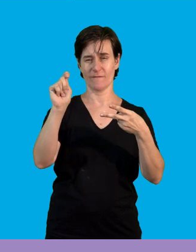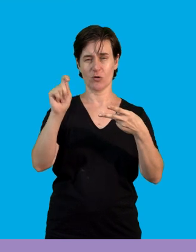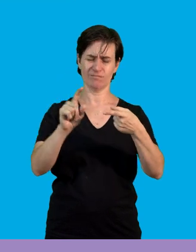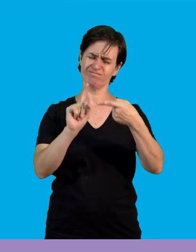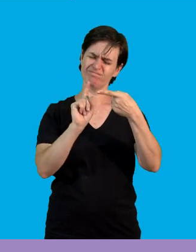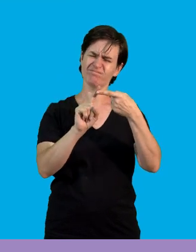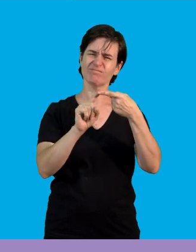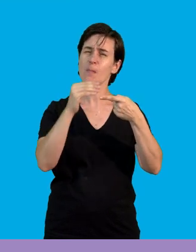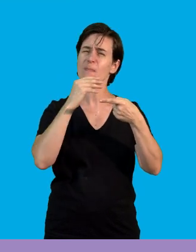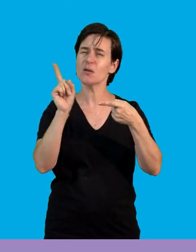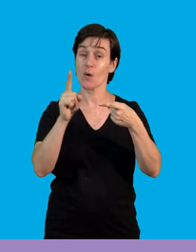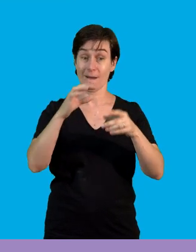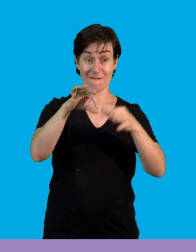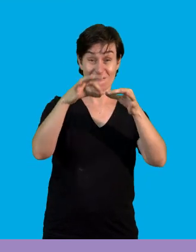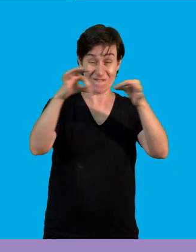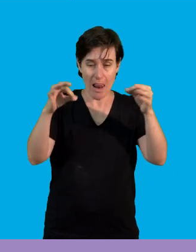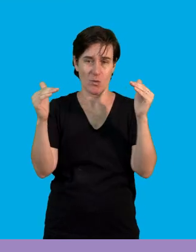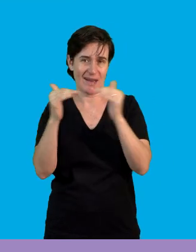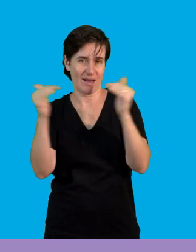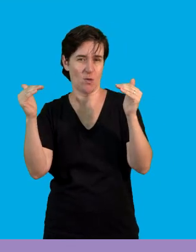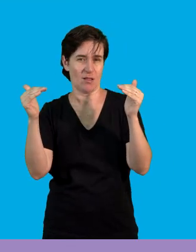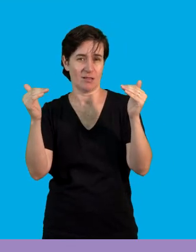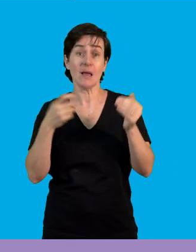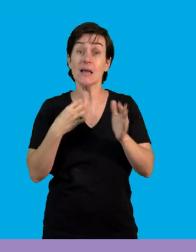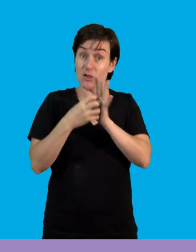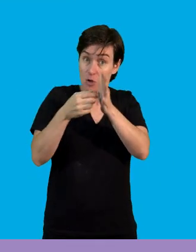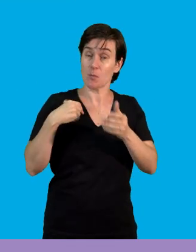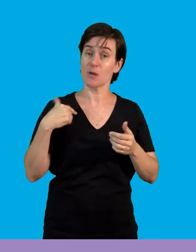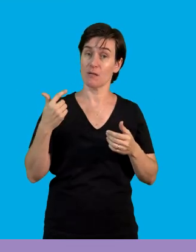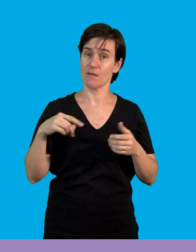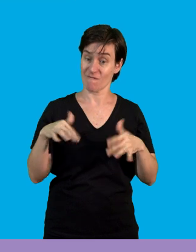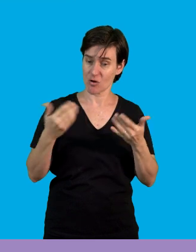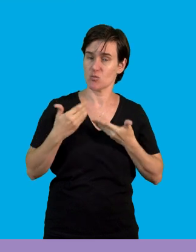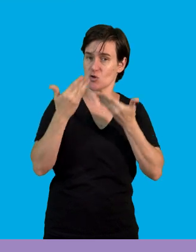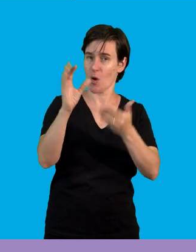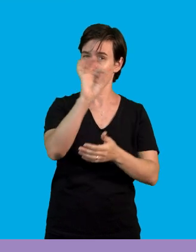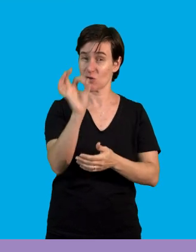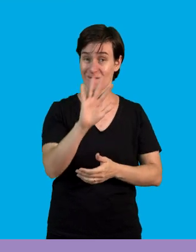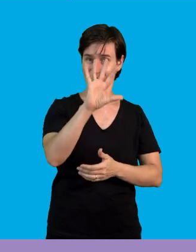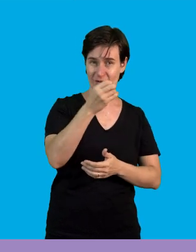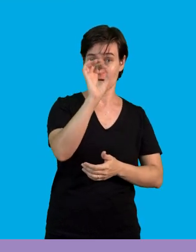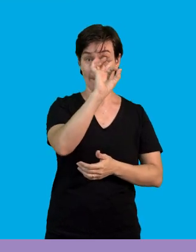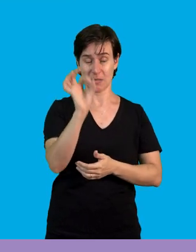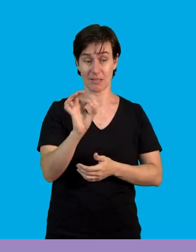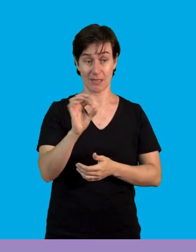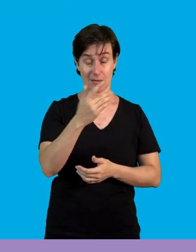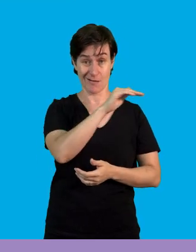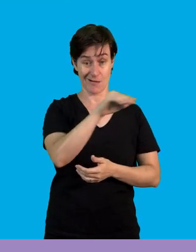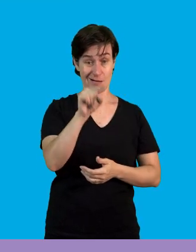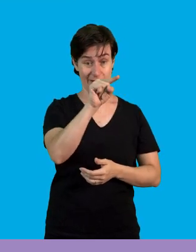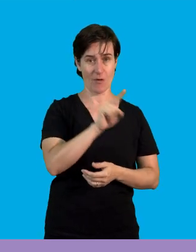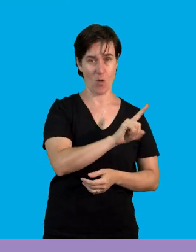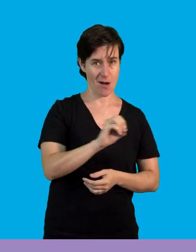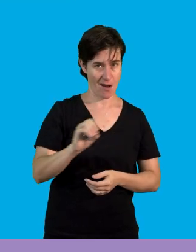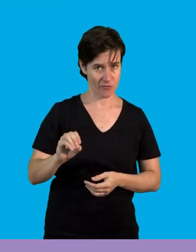convert. Equivalent means equal in value. For an example, we've just done a fraction of